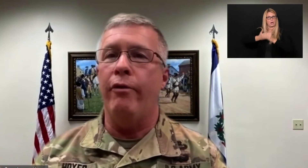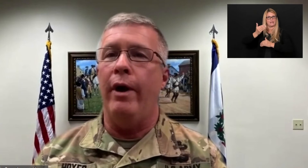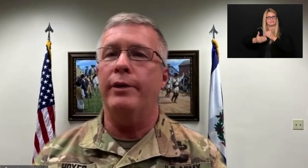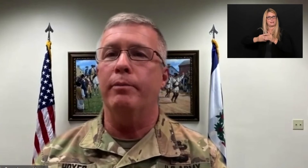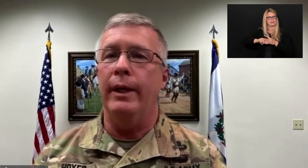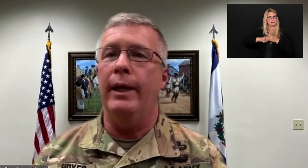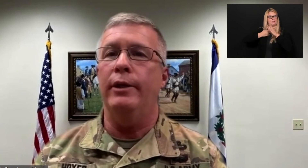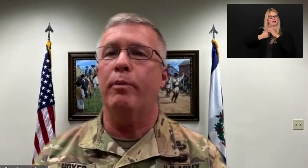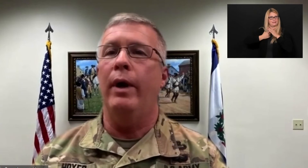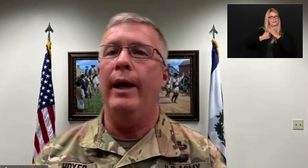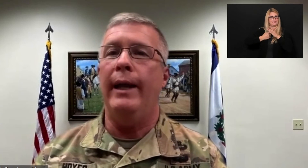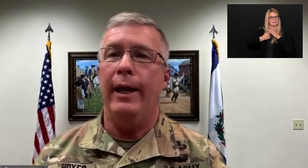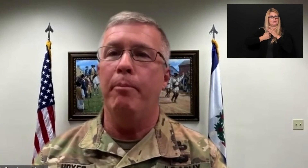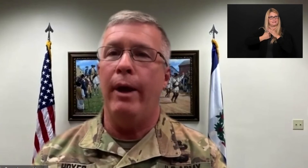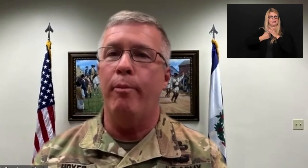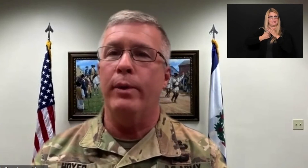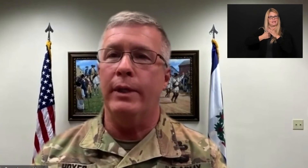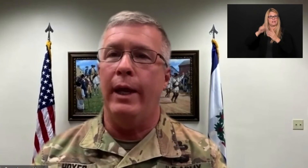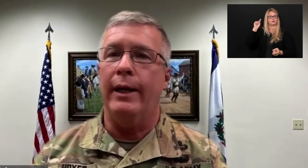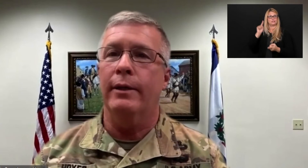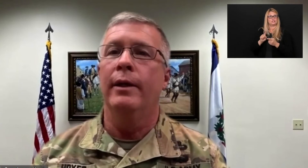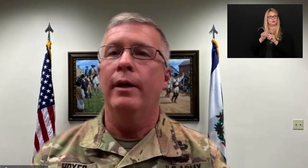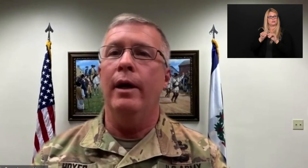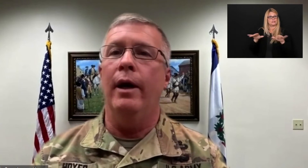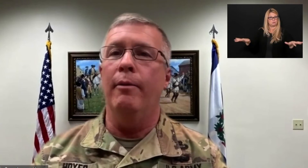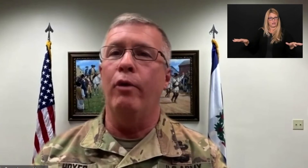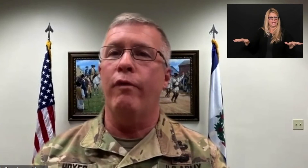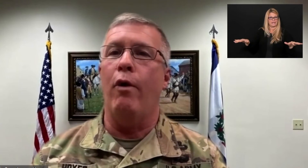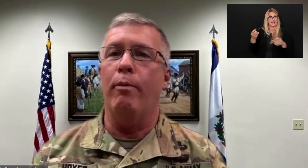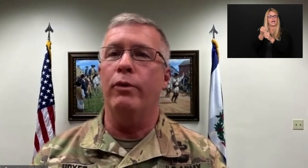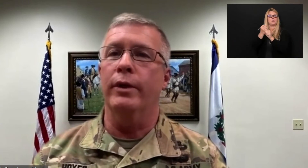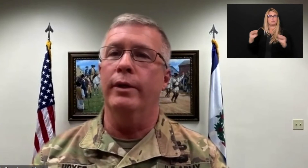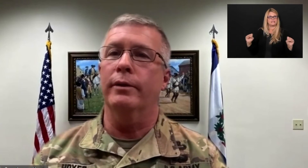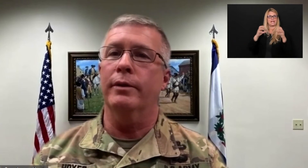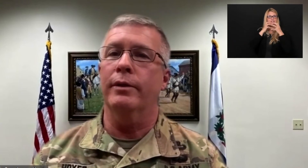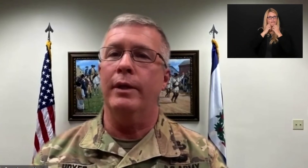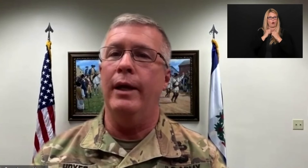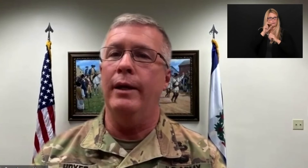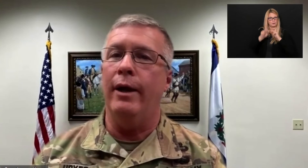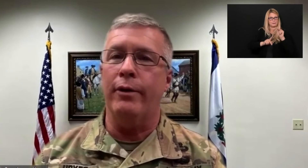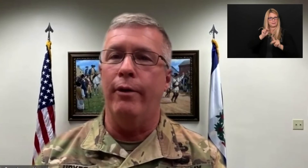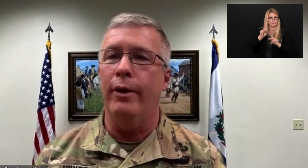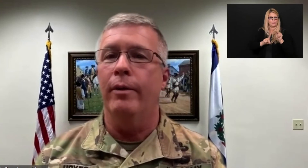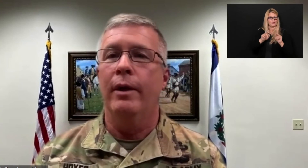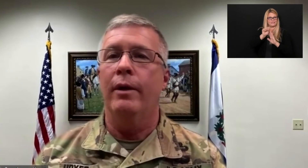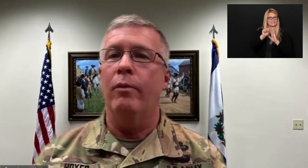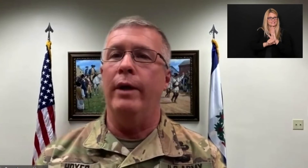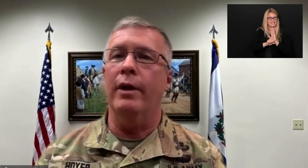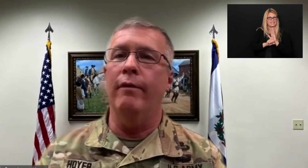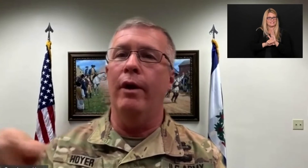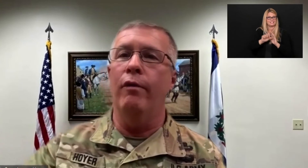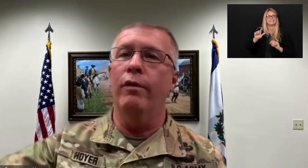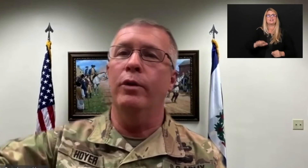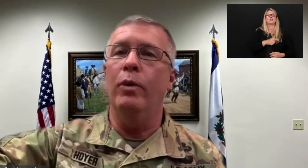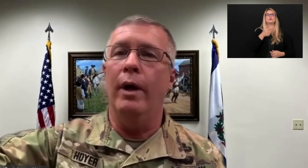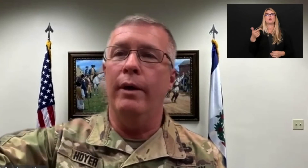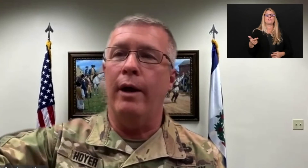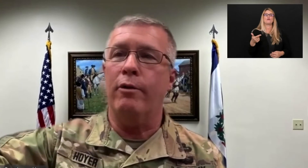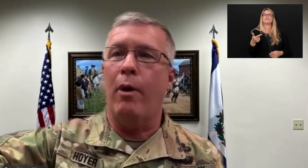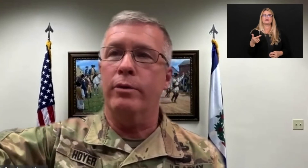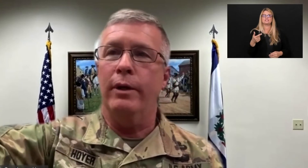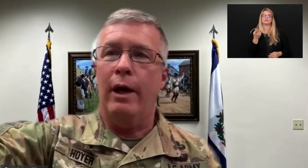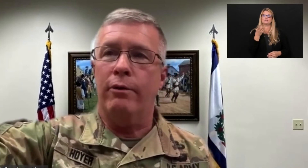better address, mitigate spread, and better protect the most vulnerable citizens of the state. And I'll turn the rest of it over